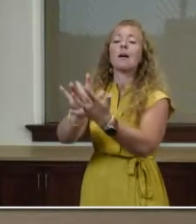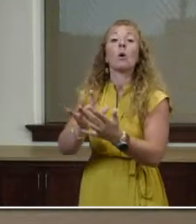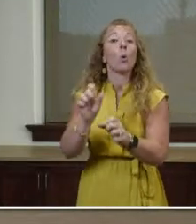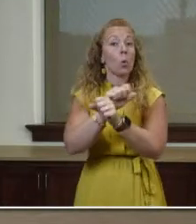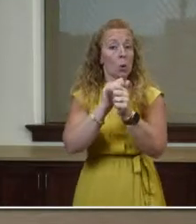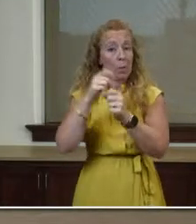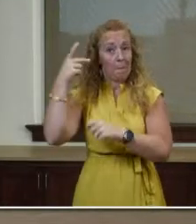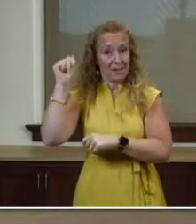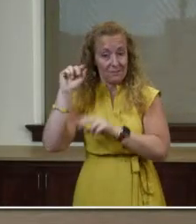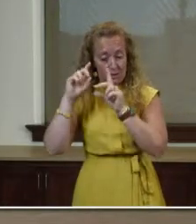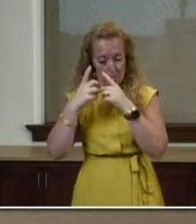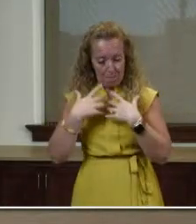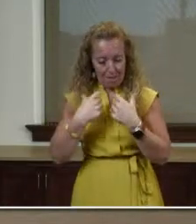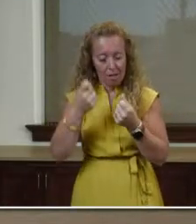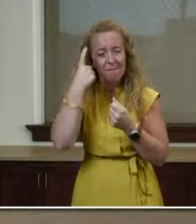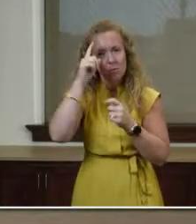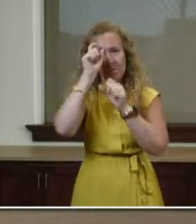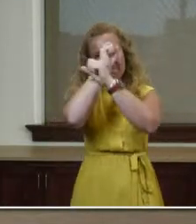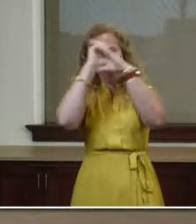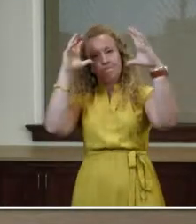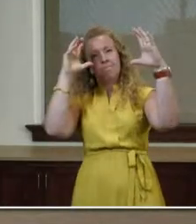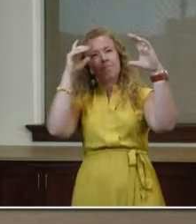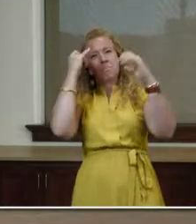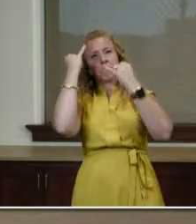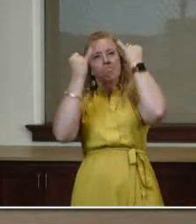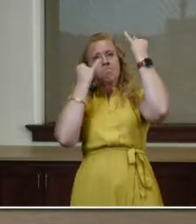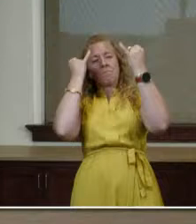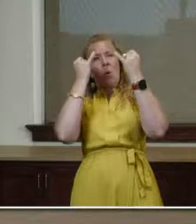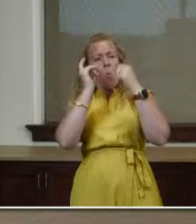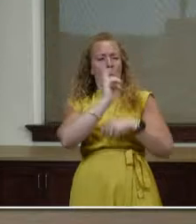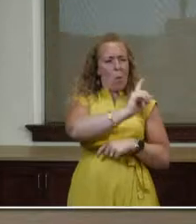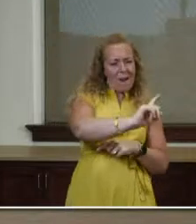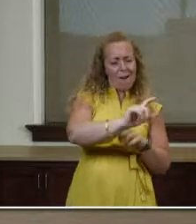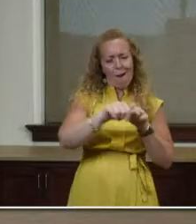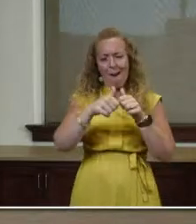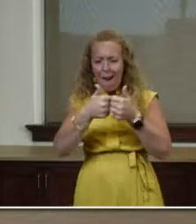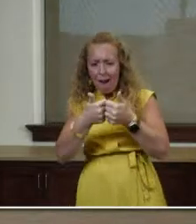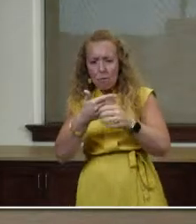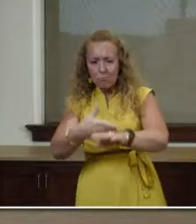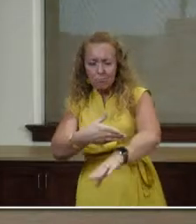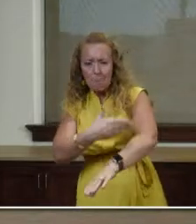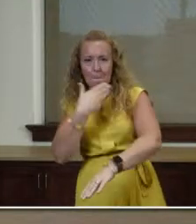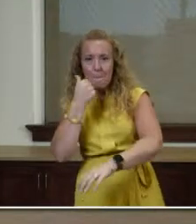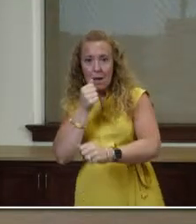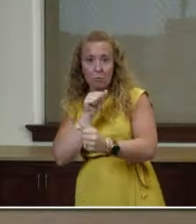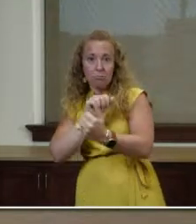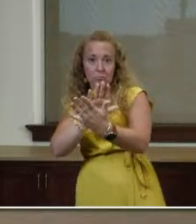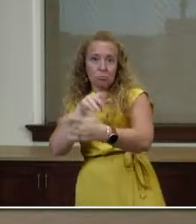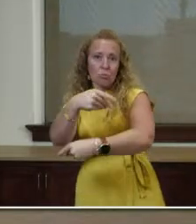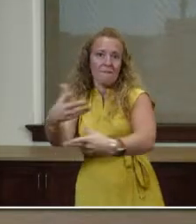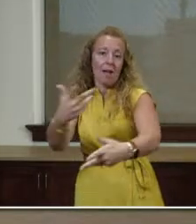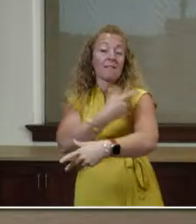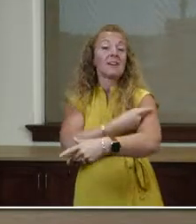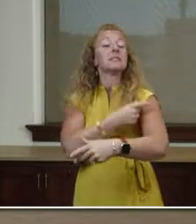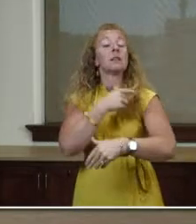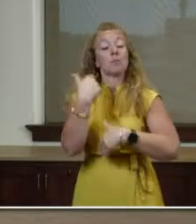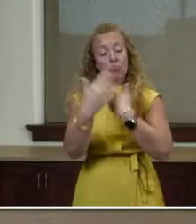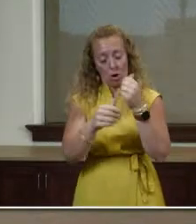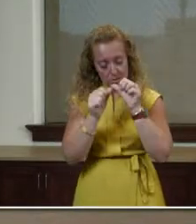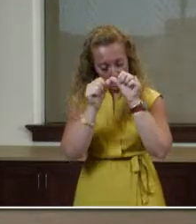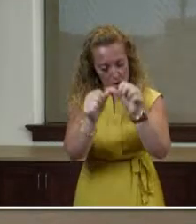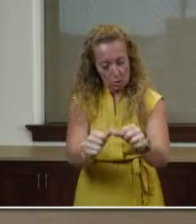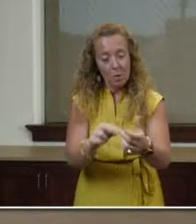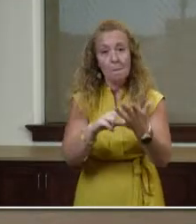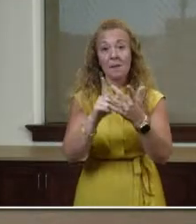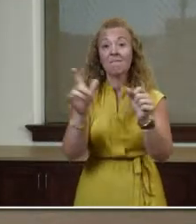Department of Health to create a comprehensive picture of exactly where and how we can do better. That process continues, so the picture is